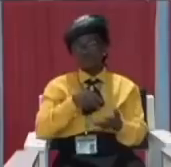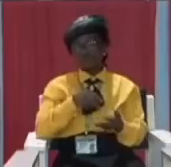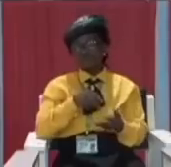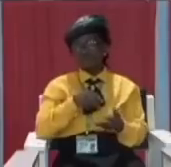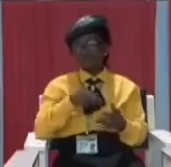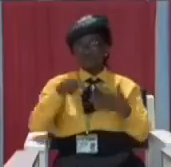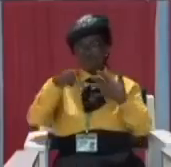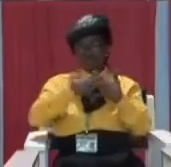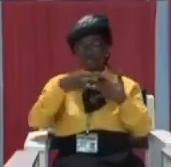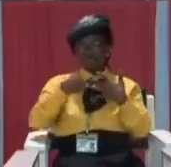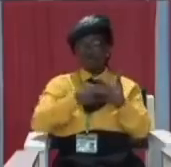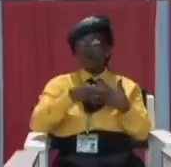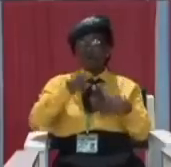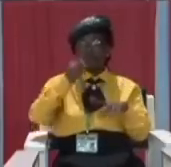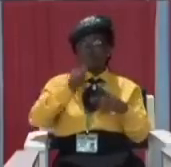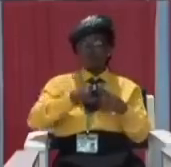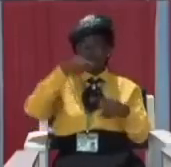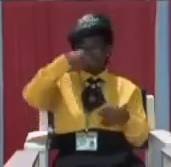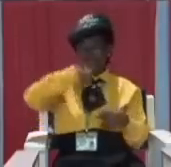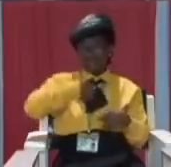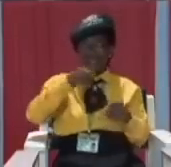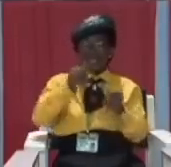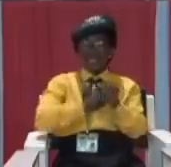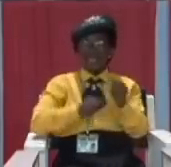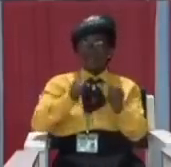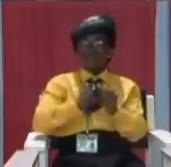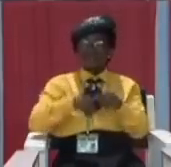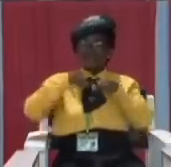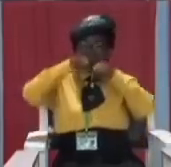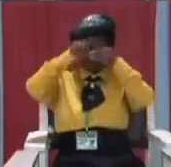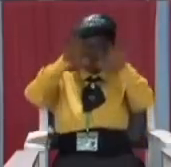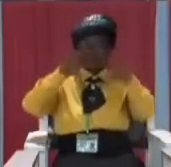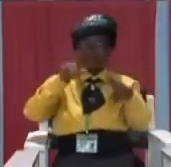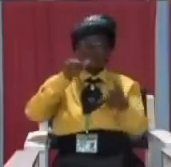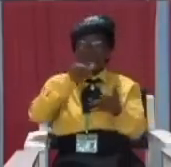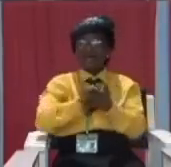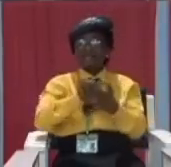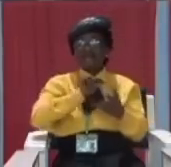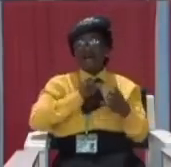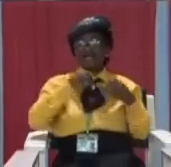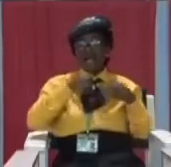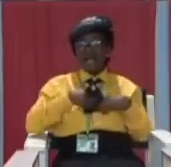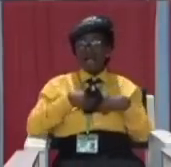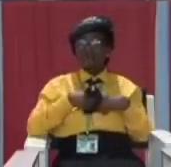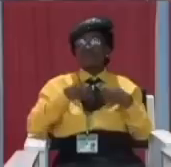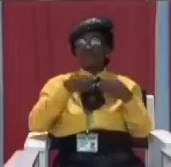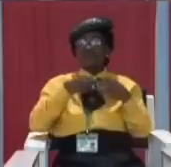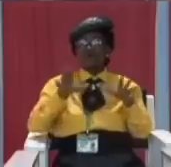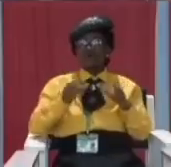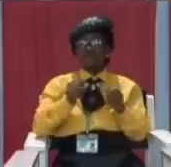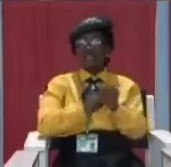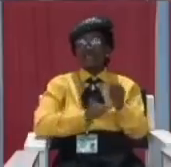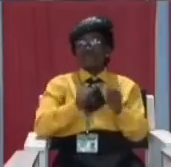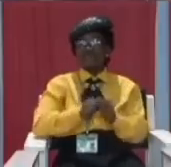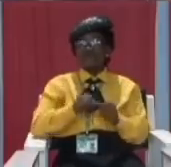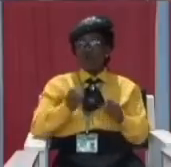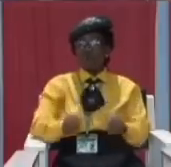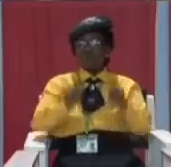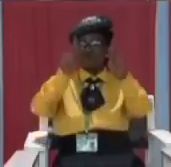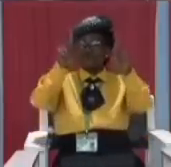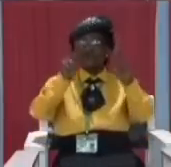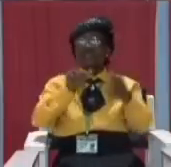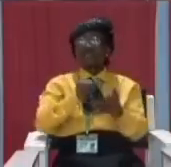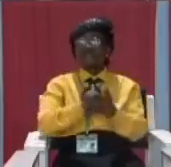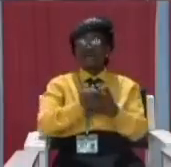Restore to me every blessing that I've lost, every opportunity that I've lost, and